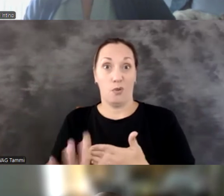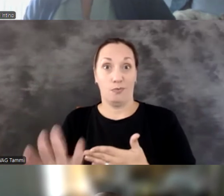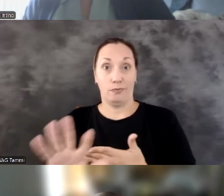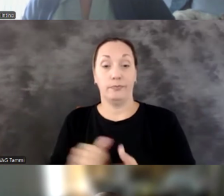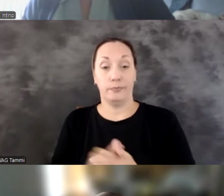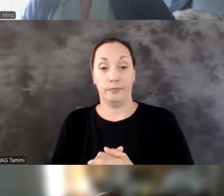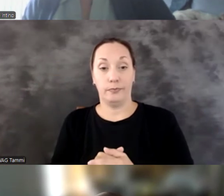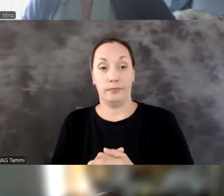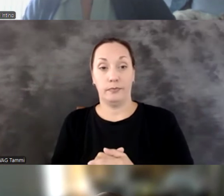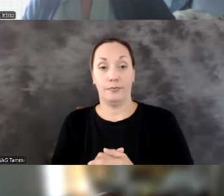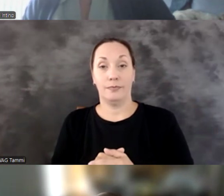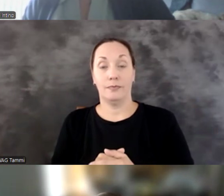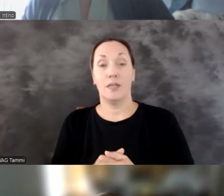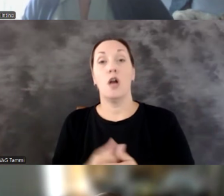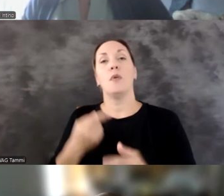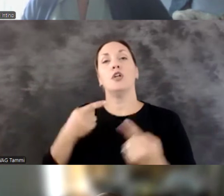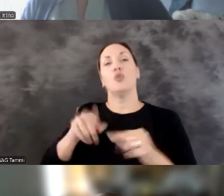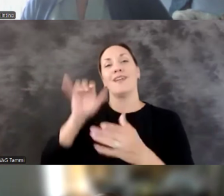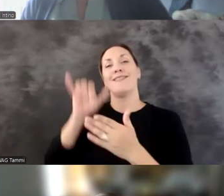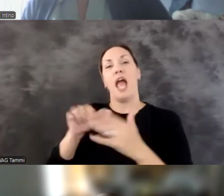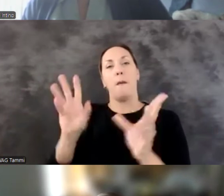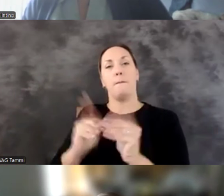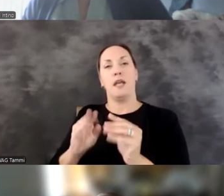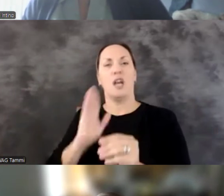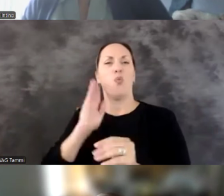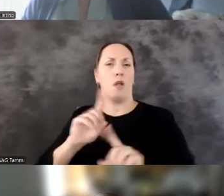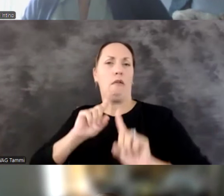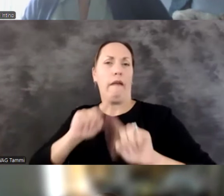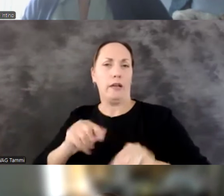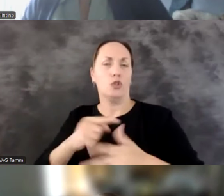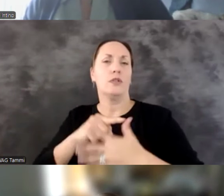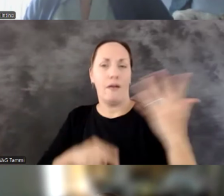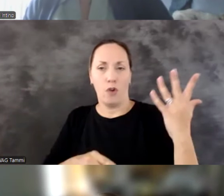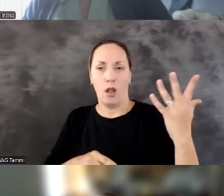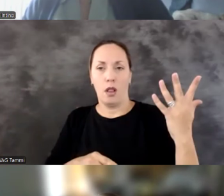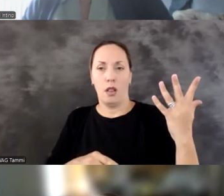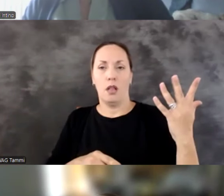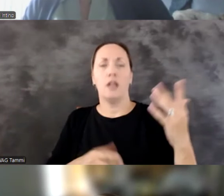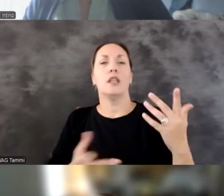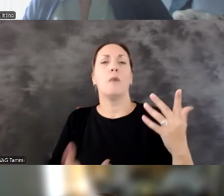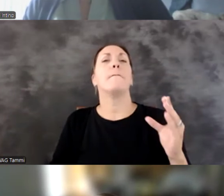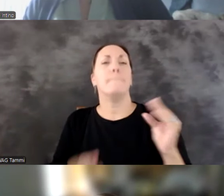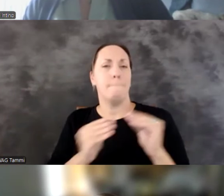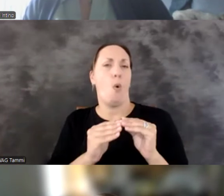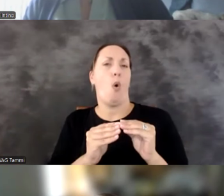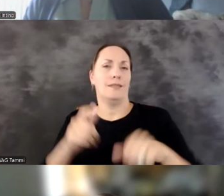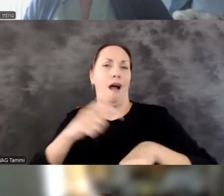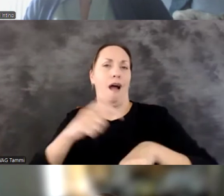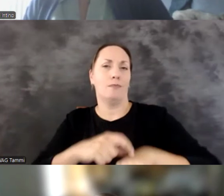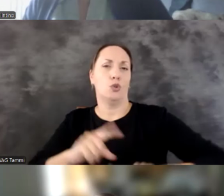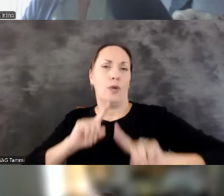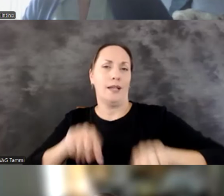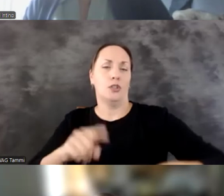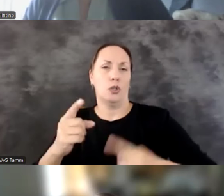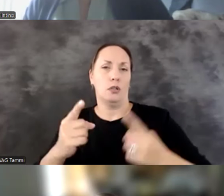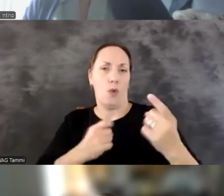So during that meeting, we'll answer several. There'll be a more extended opportunity